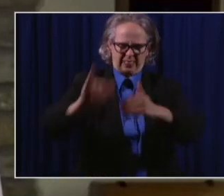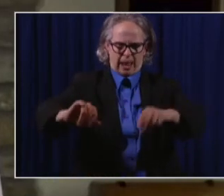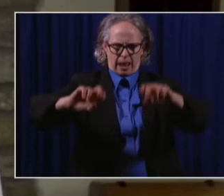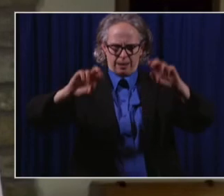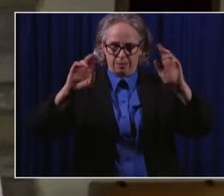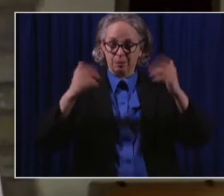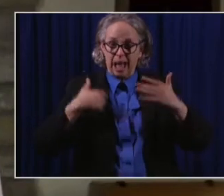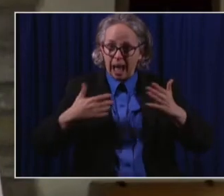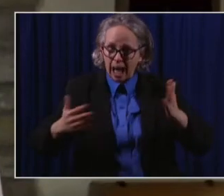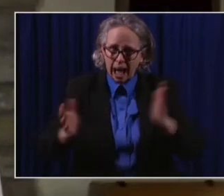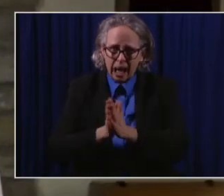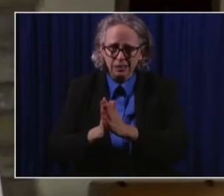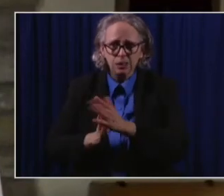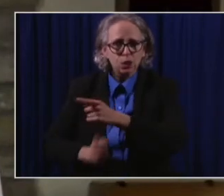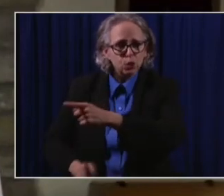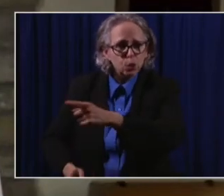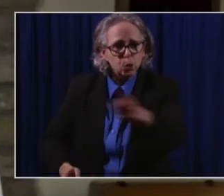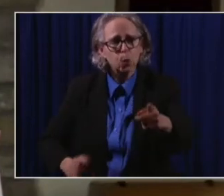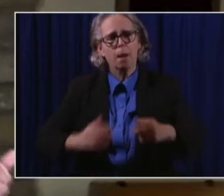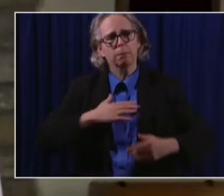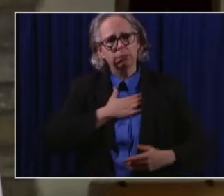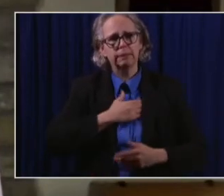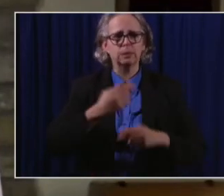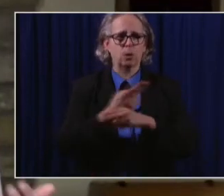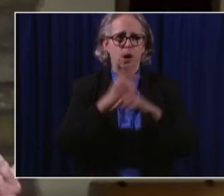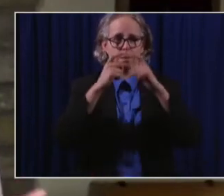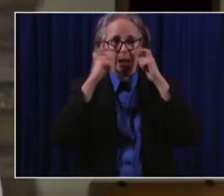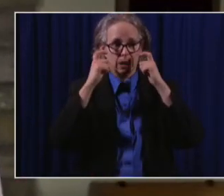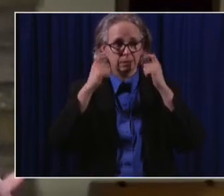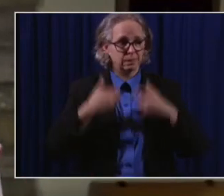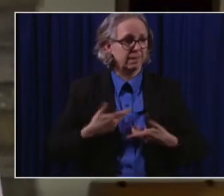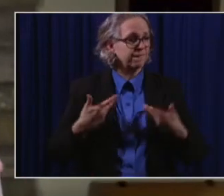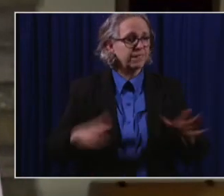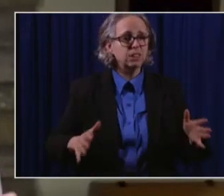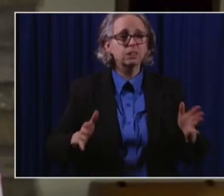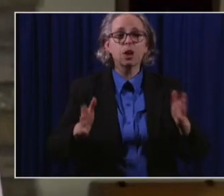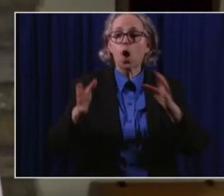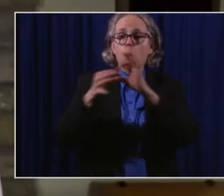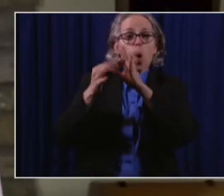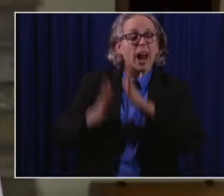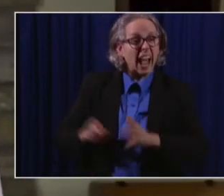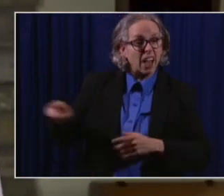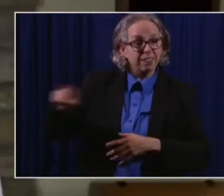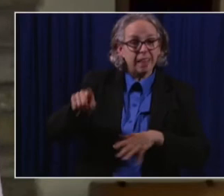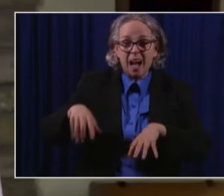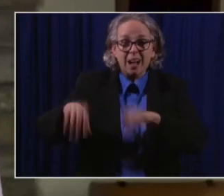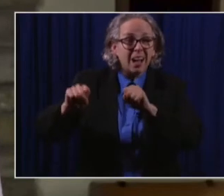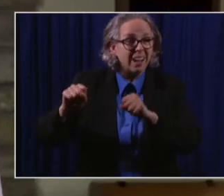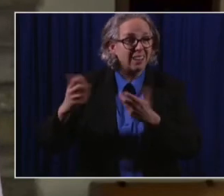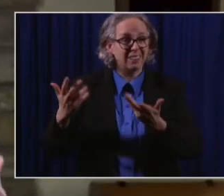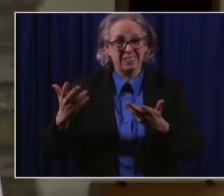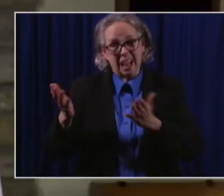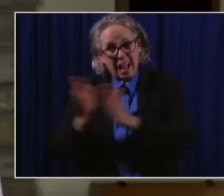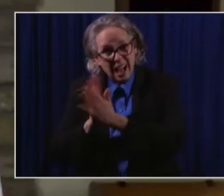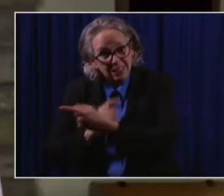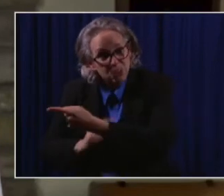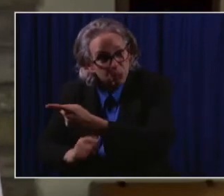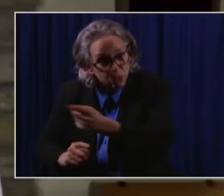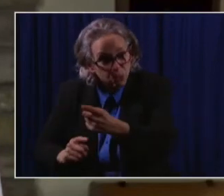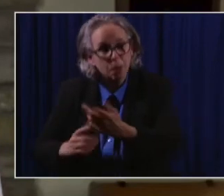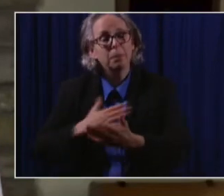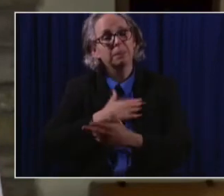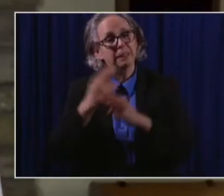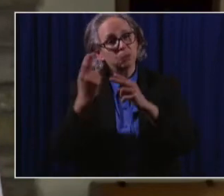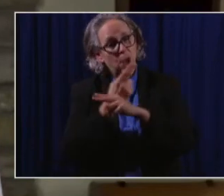mask. We've asked organizers to, make sure people have the opportunity to wear a mask. They're encouraged to wear a mask, should